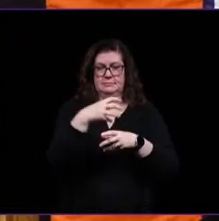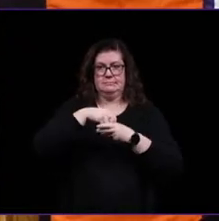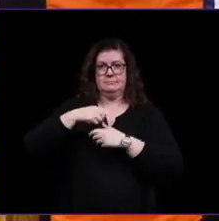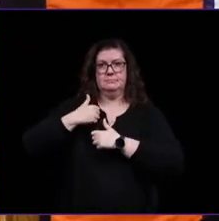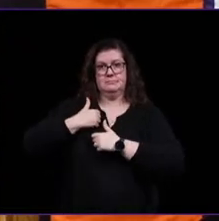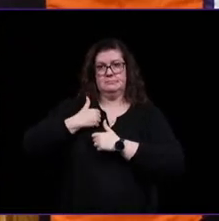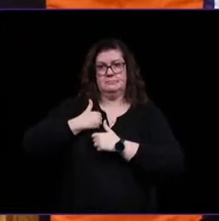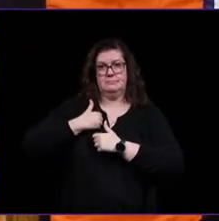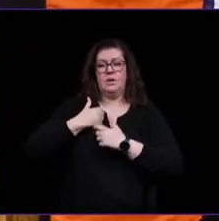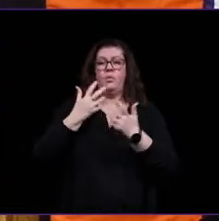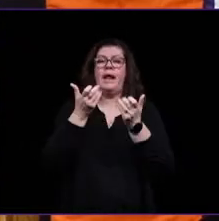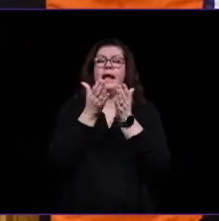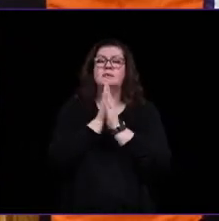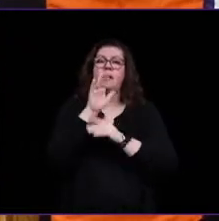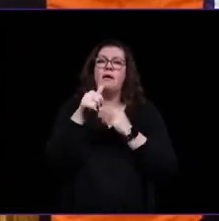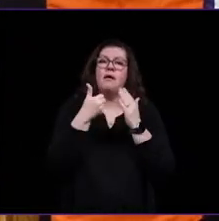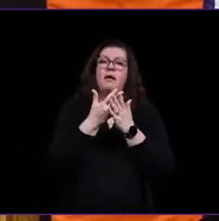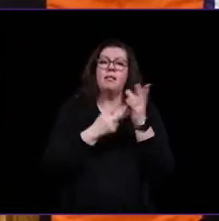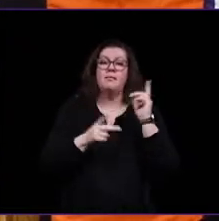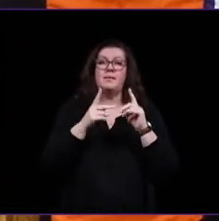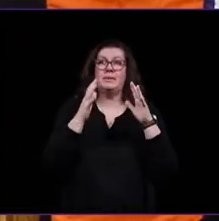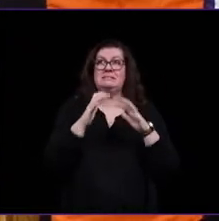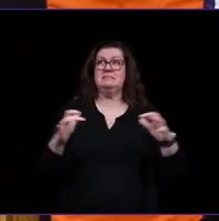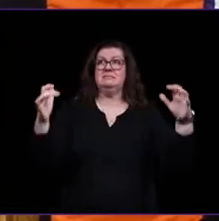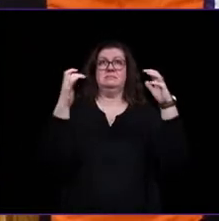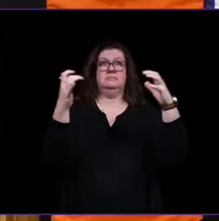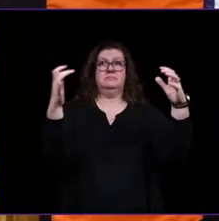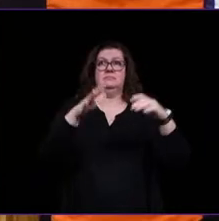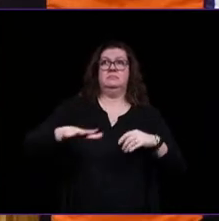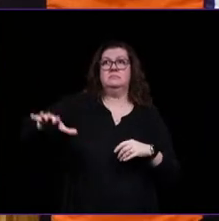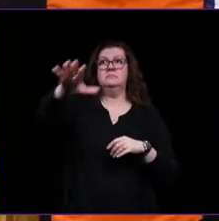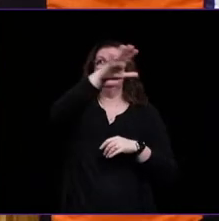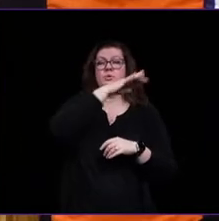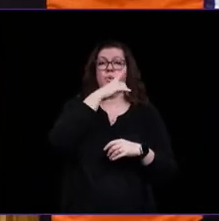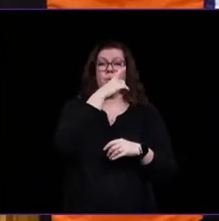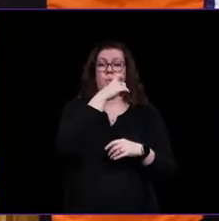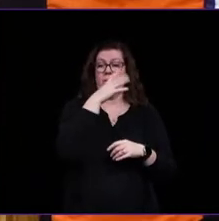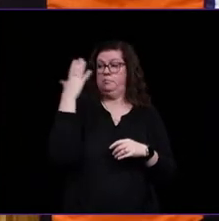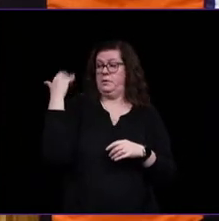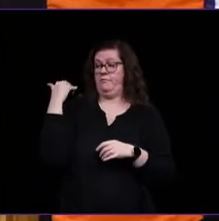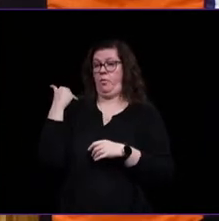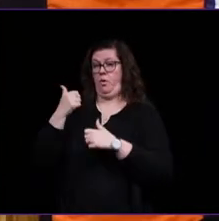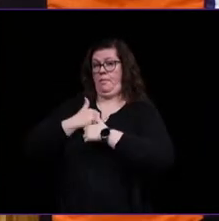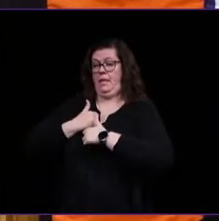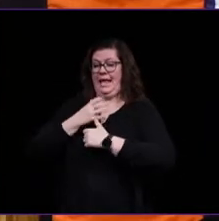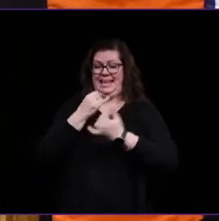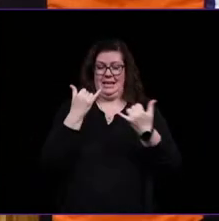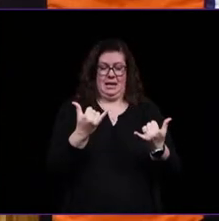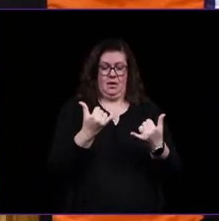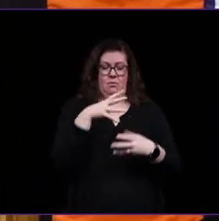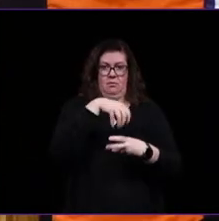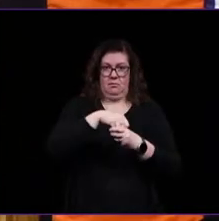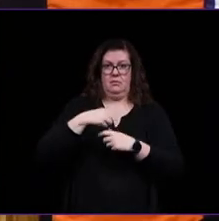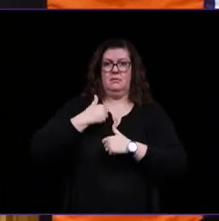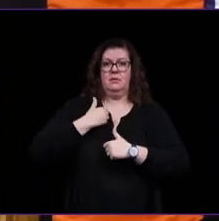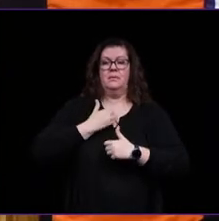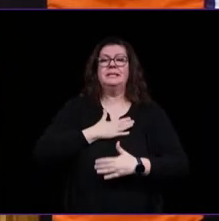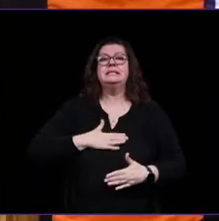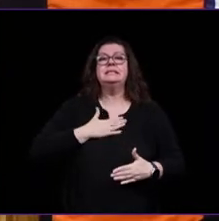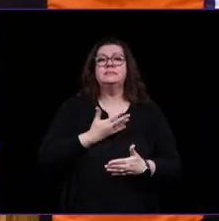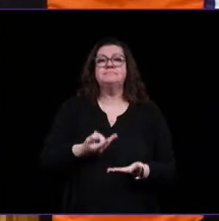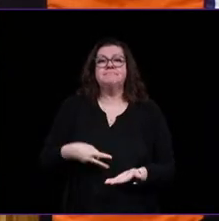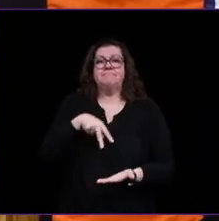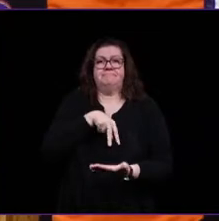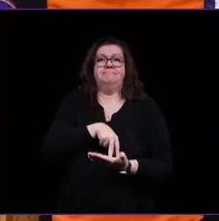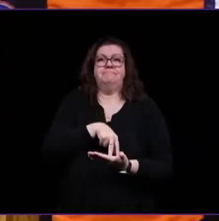like to ask all of those in the arena who have served and those who are currently serving in our armed forces to please stand